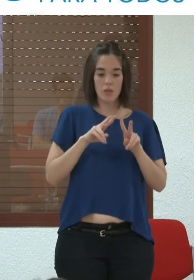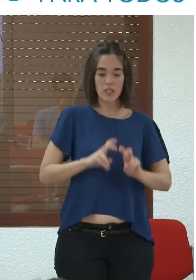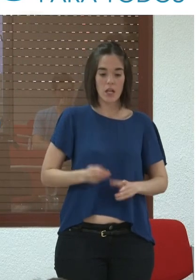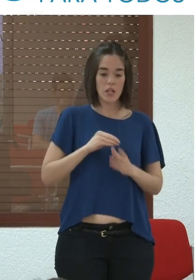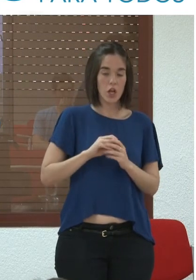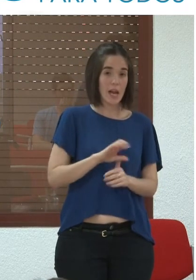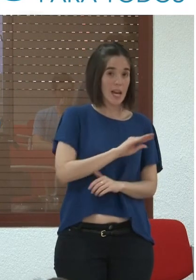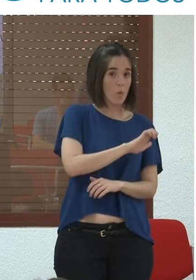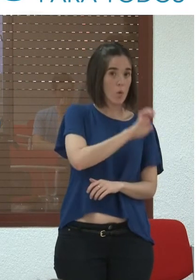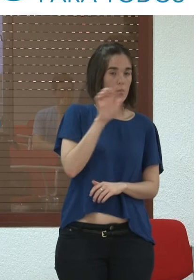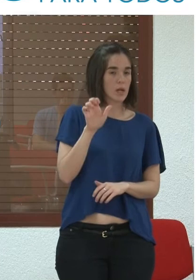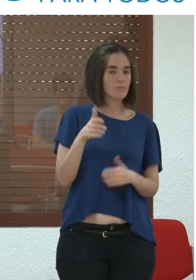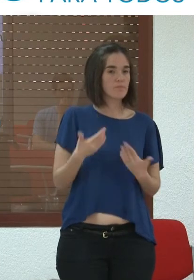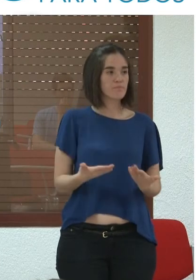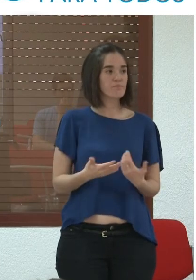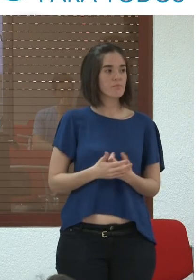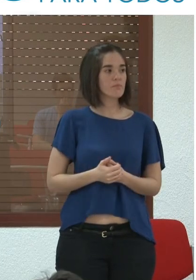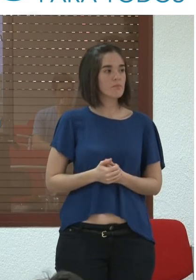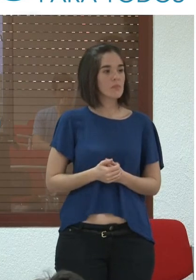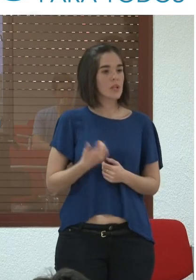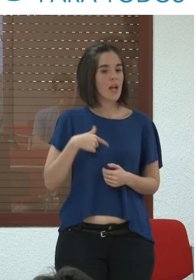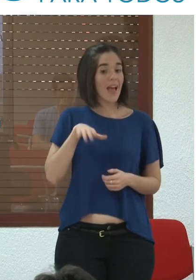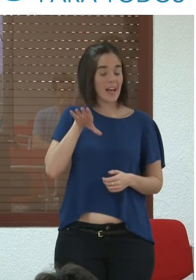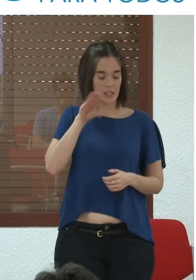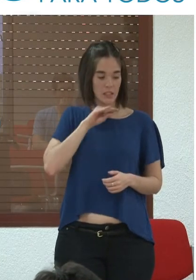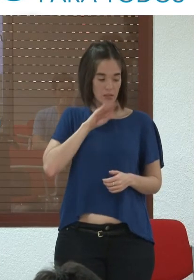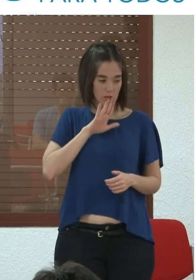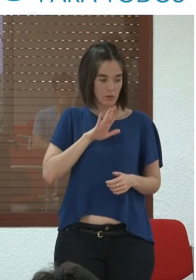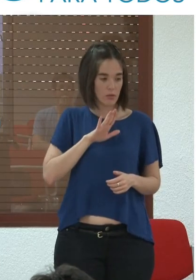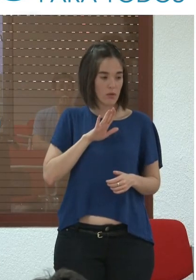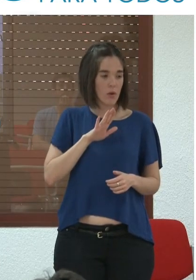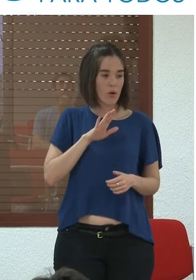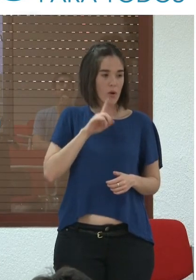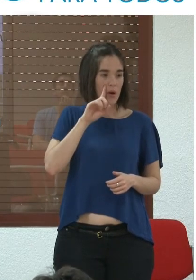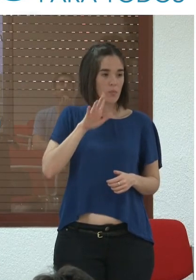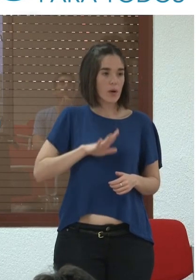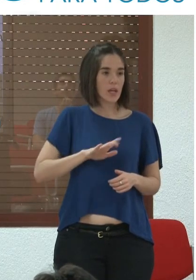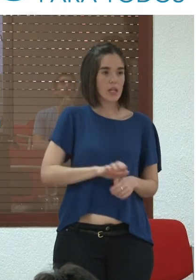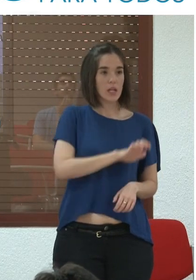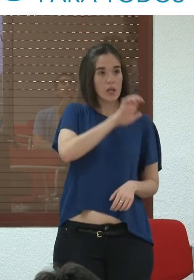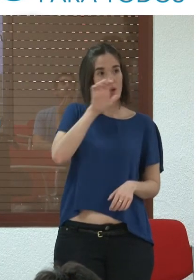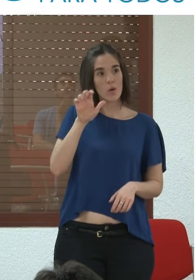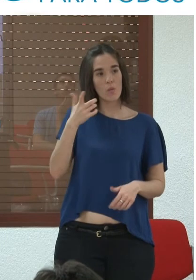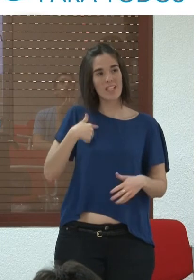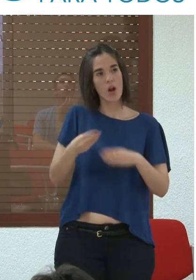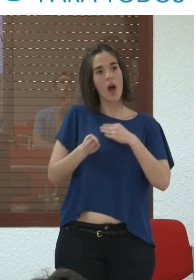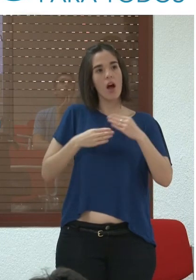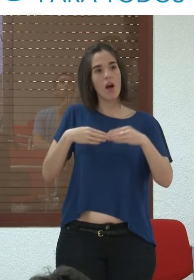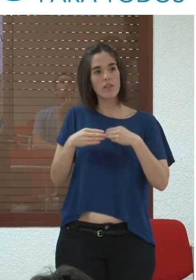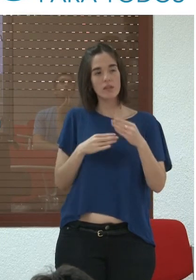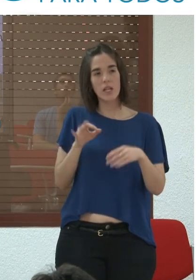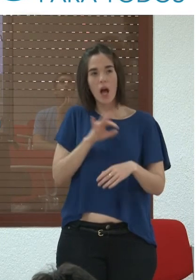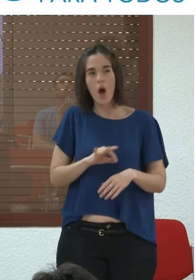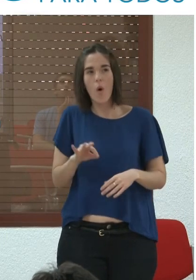in Europe, not even for research purposes, as far as I understand it. Maybe in Europe we